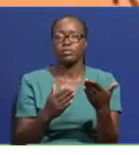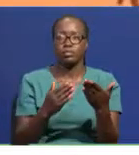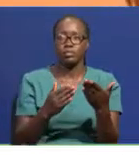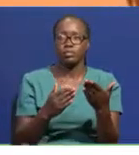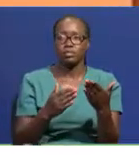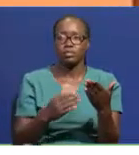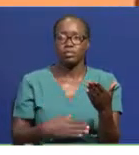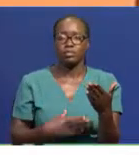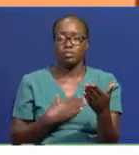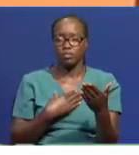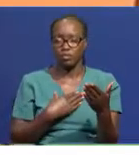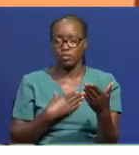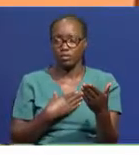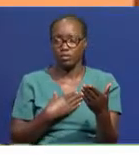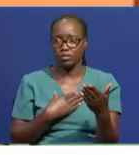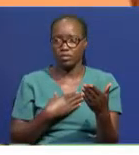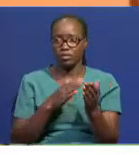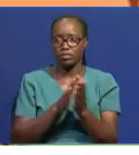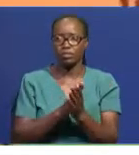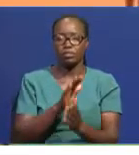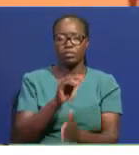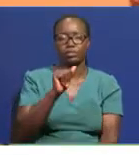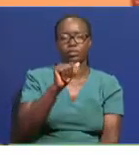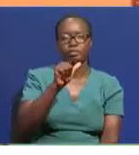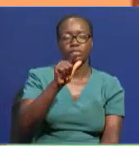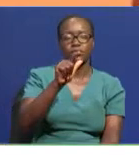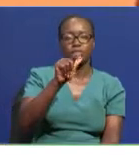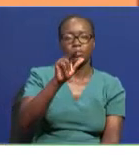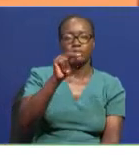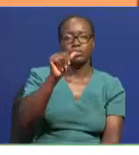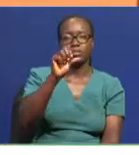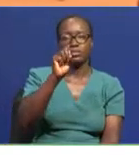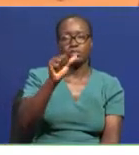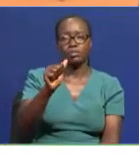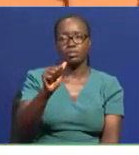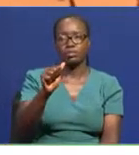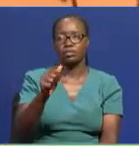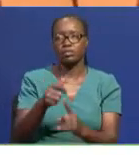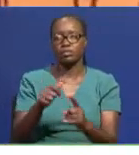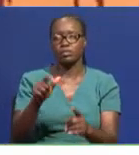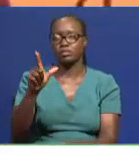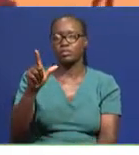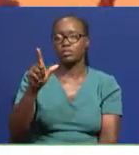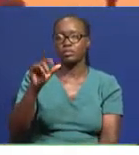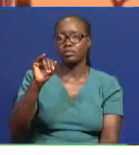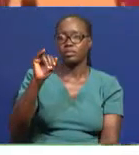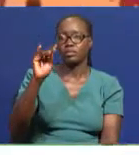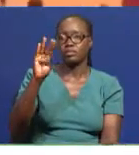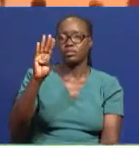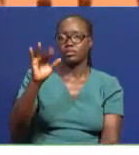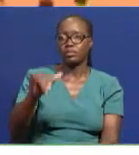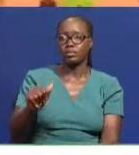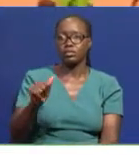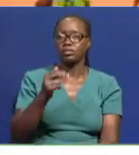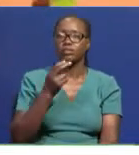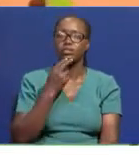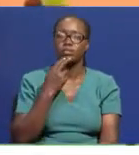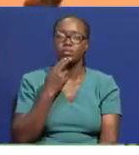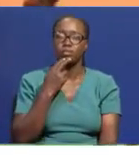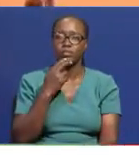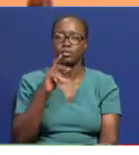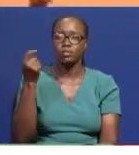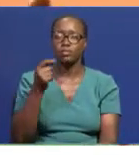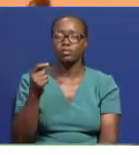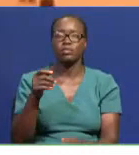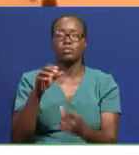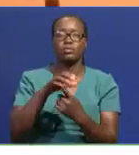between host Al Ahly and Al Naser Sport Club from Libya in the third place playoff on Tuesday. Reigning Kenya